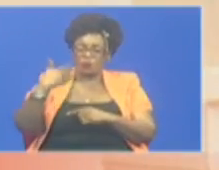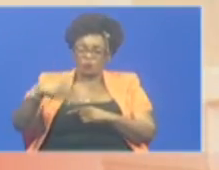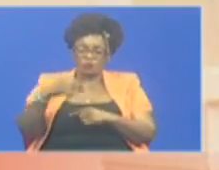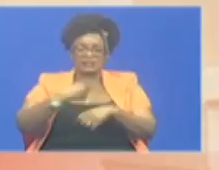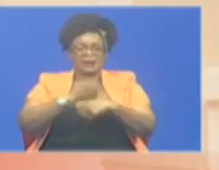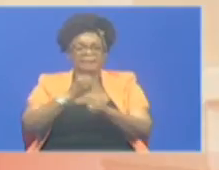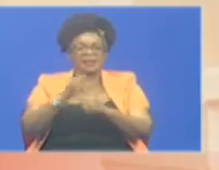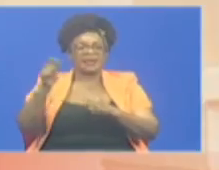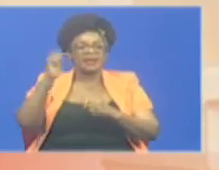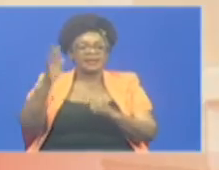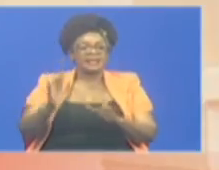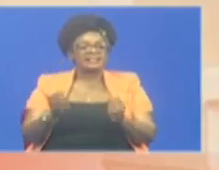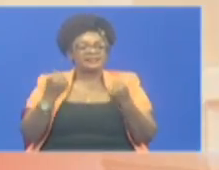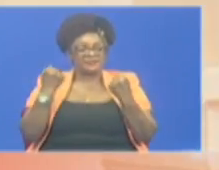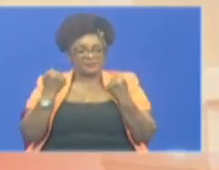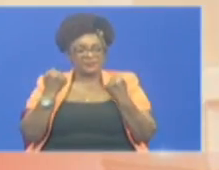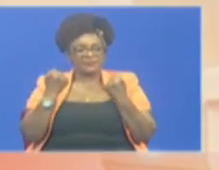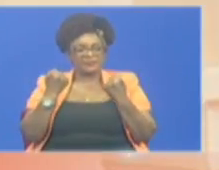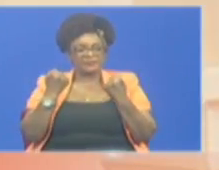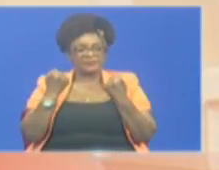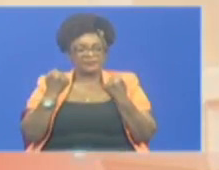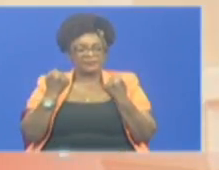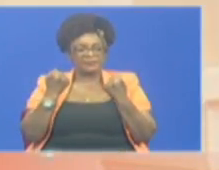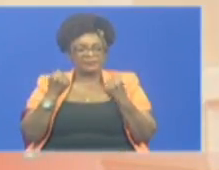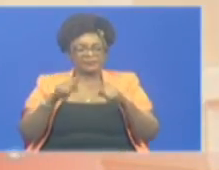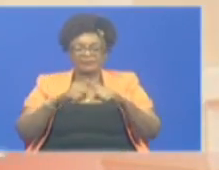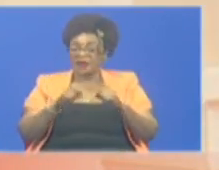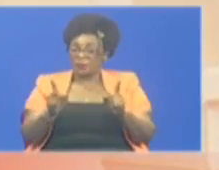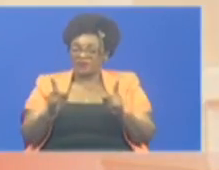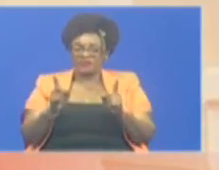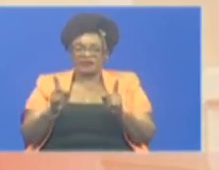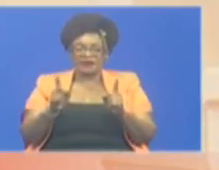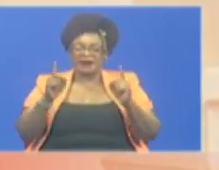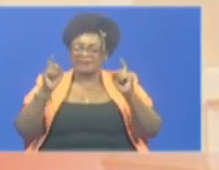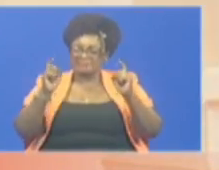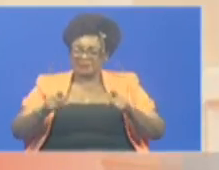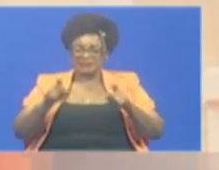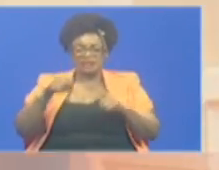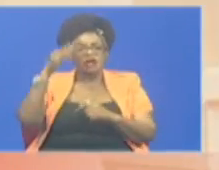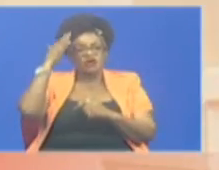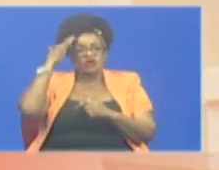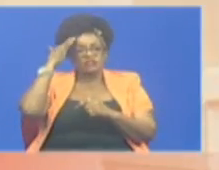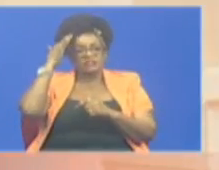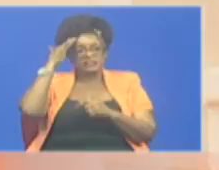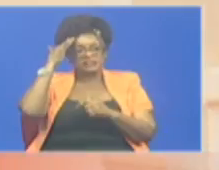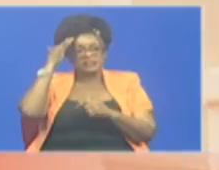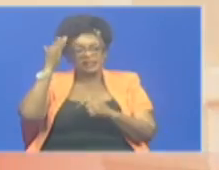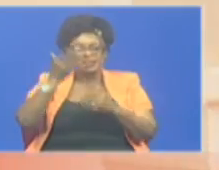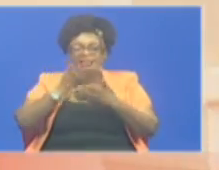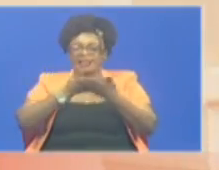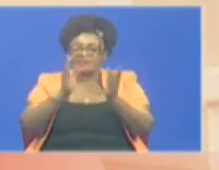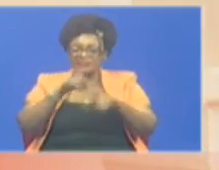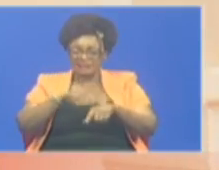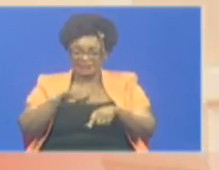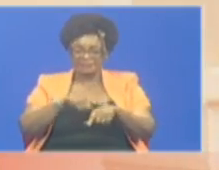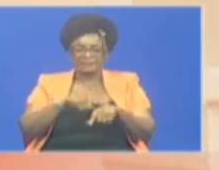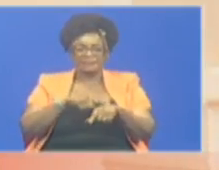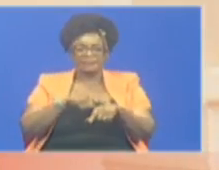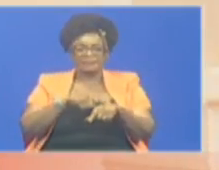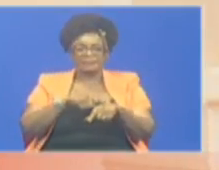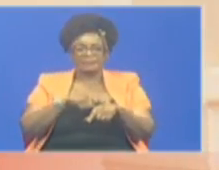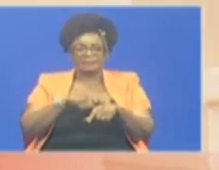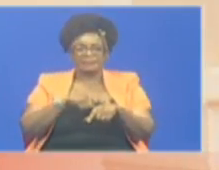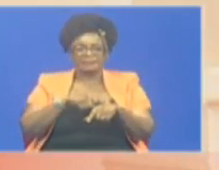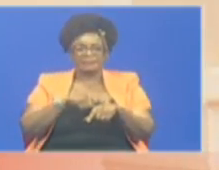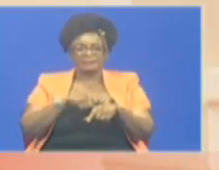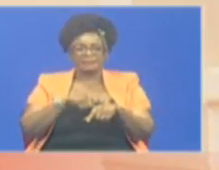orderly. However, I must note that every time a regulation is breached with